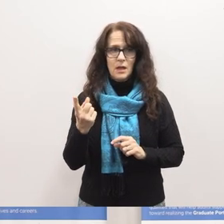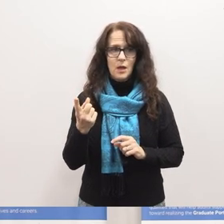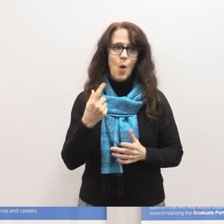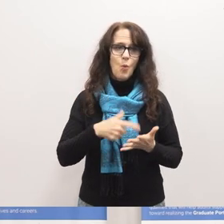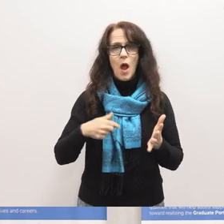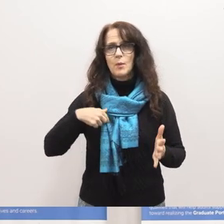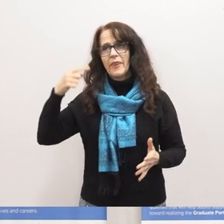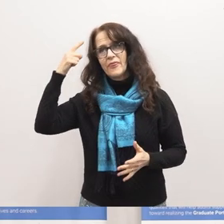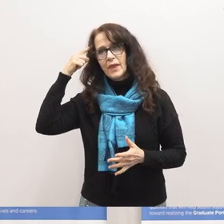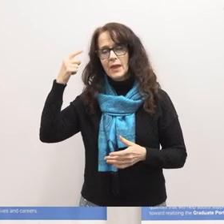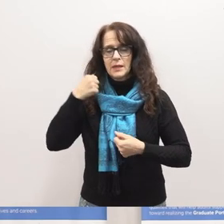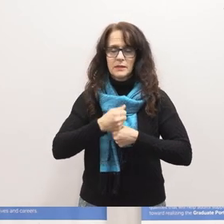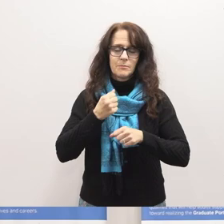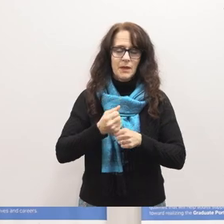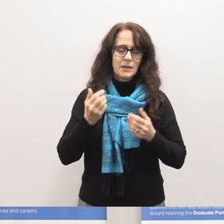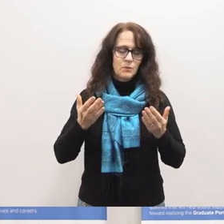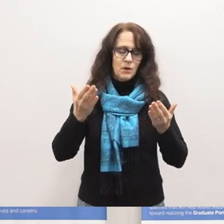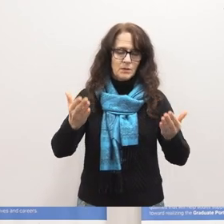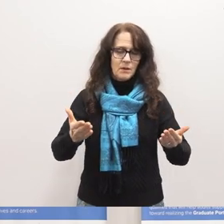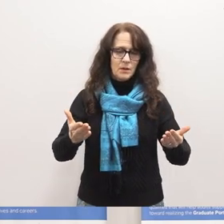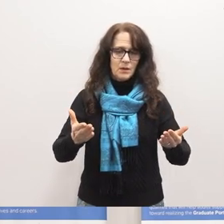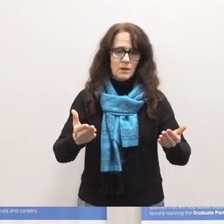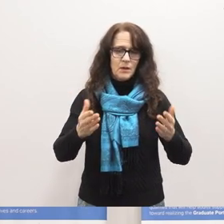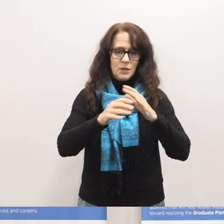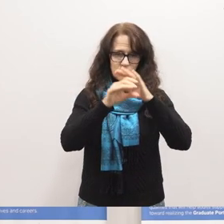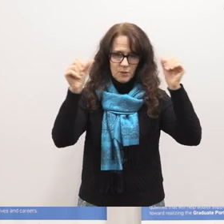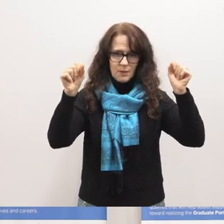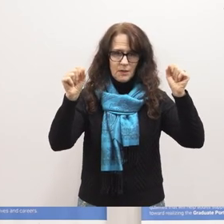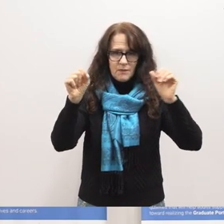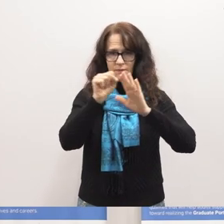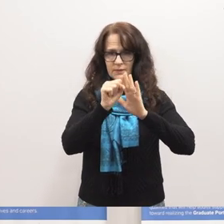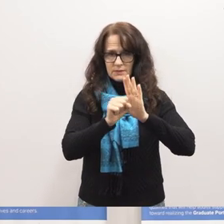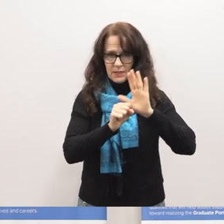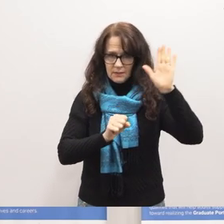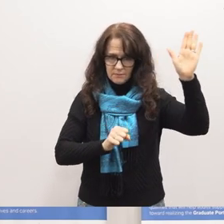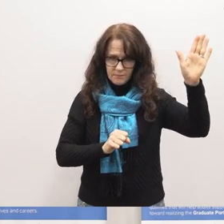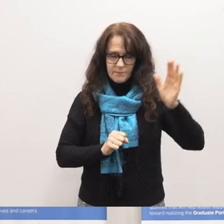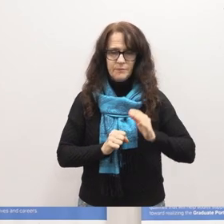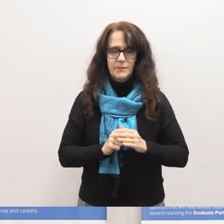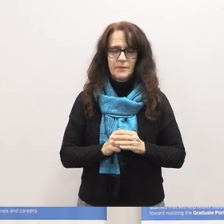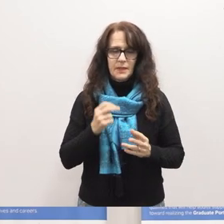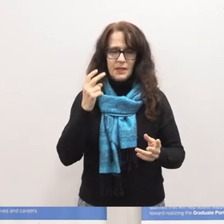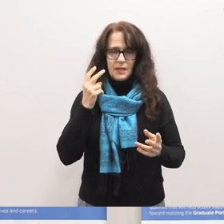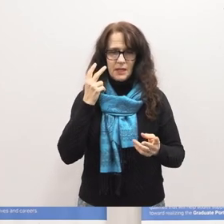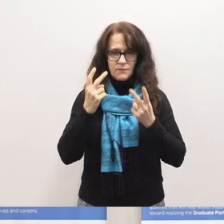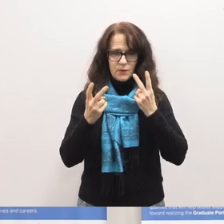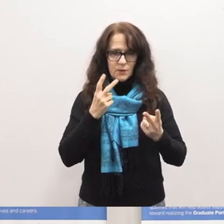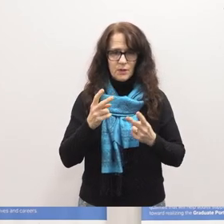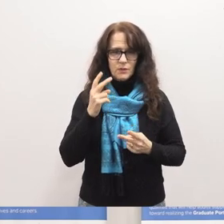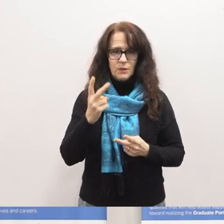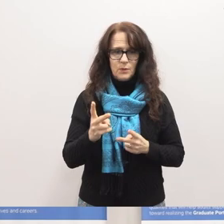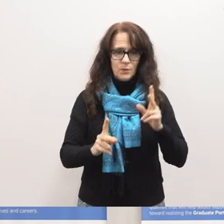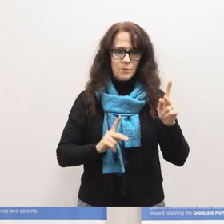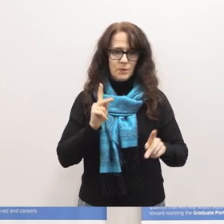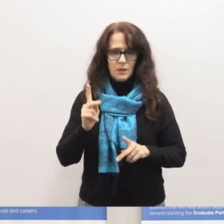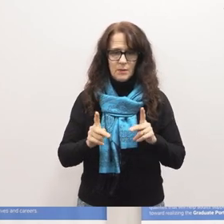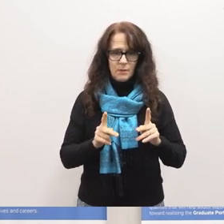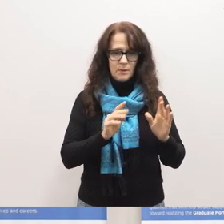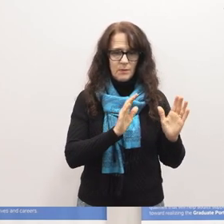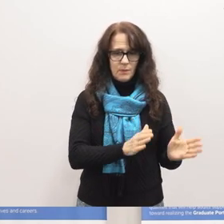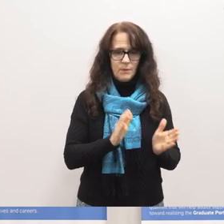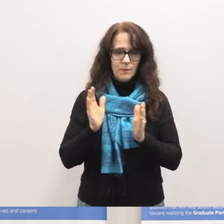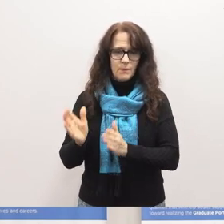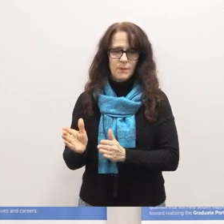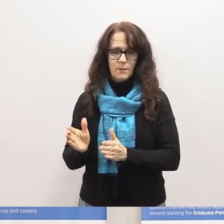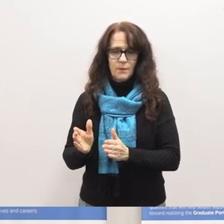think. We're making a recommendation to the superintendent. If you look at the two candidates,